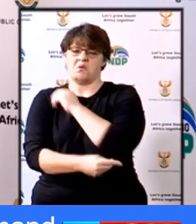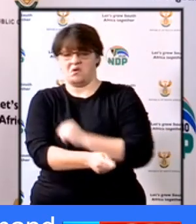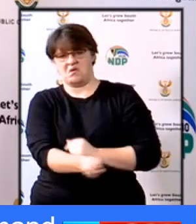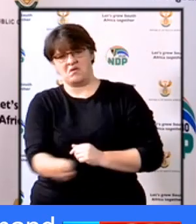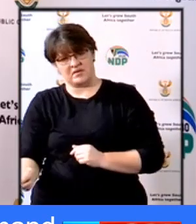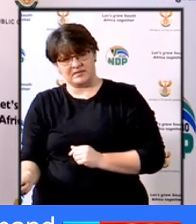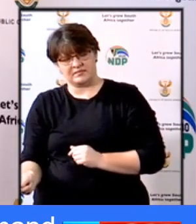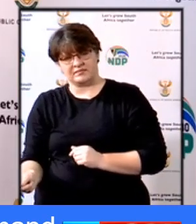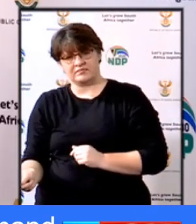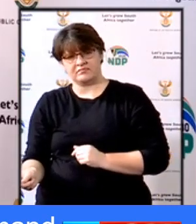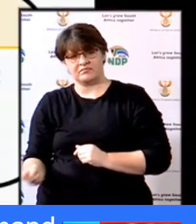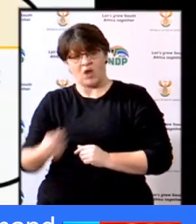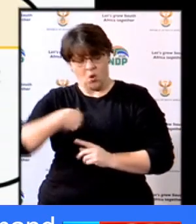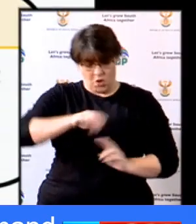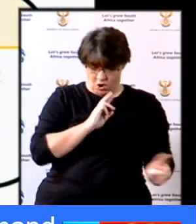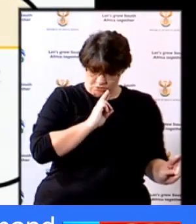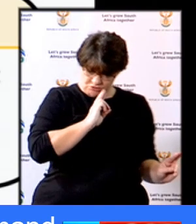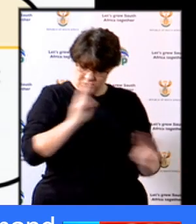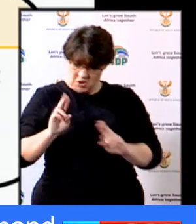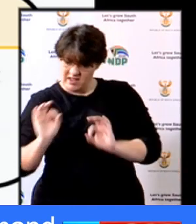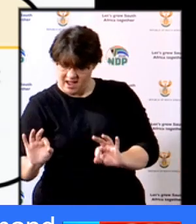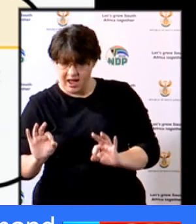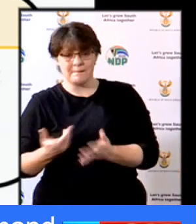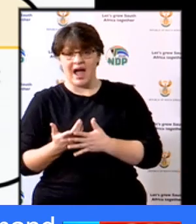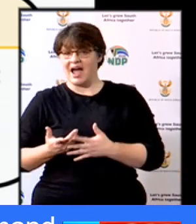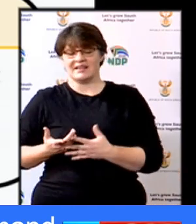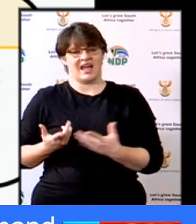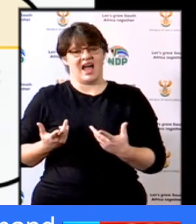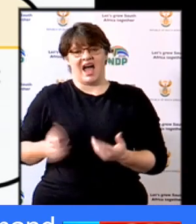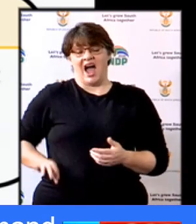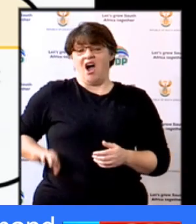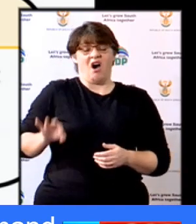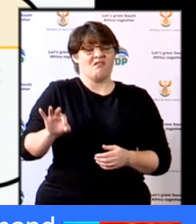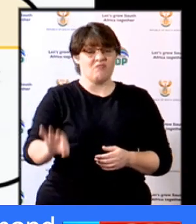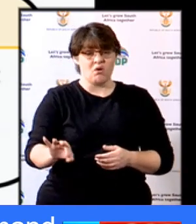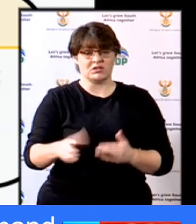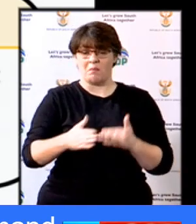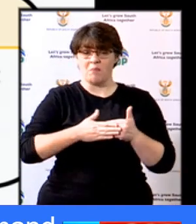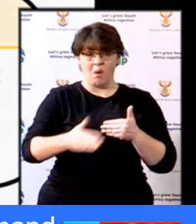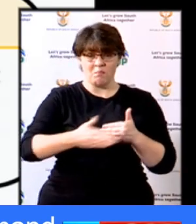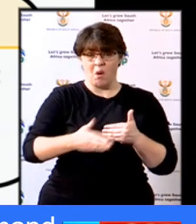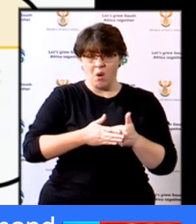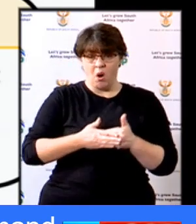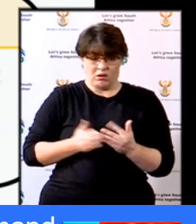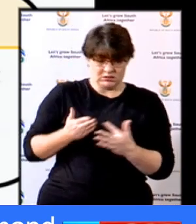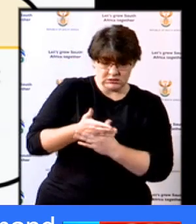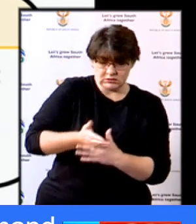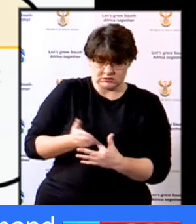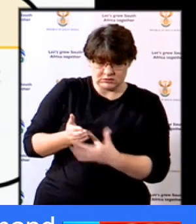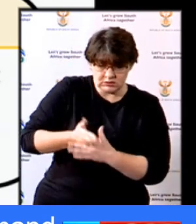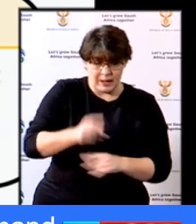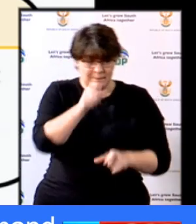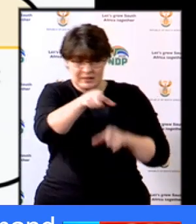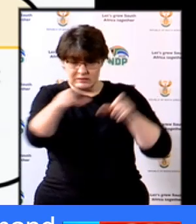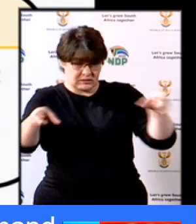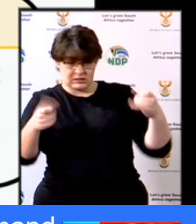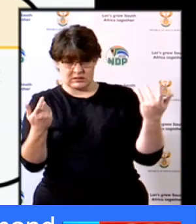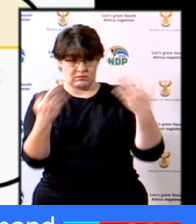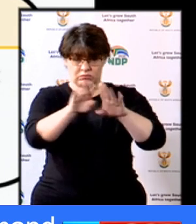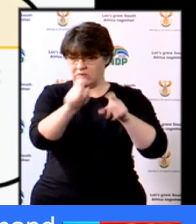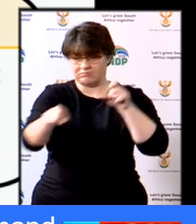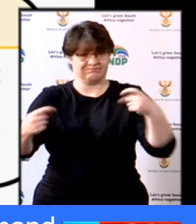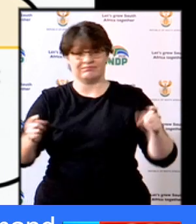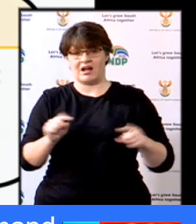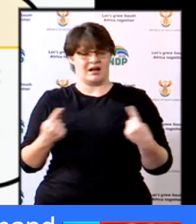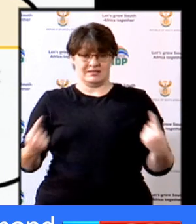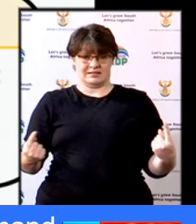a response, but we cannot afford to have many more in the streets. To this end,